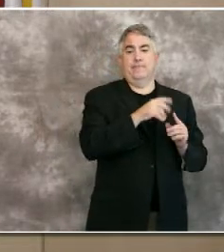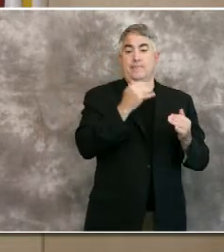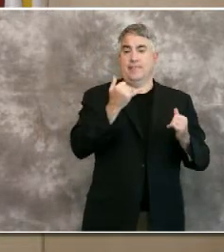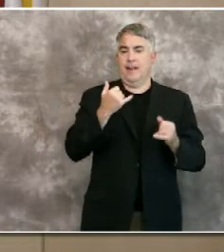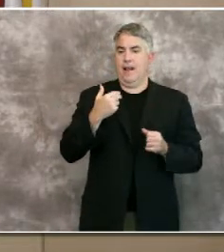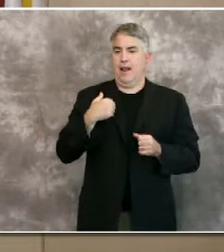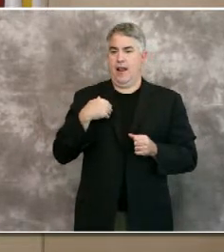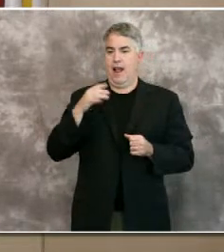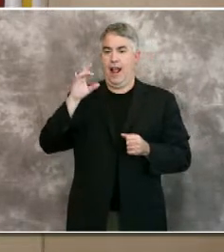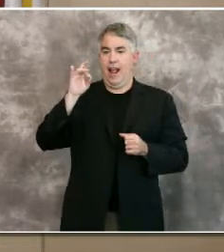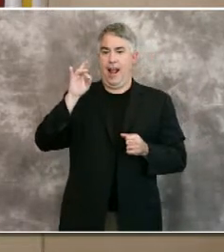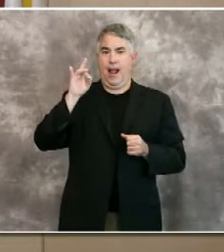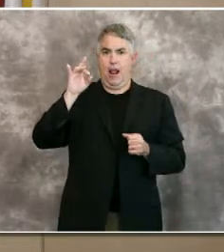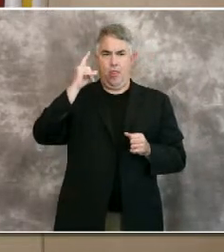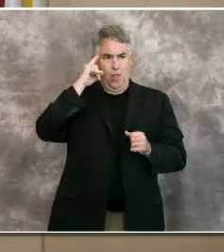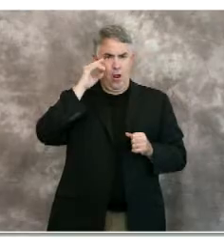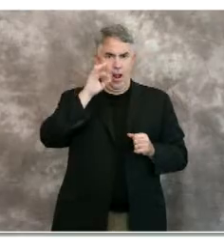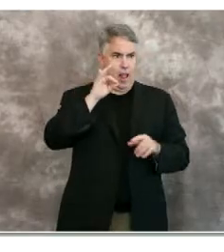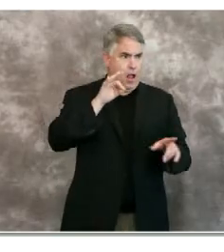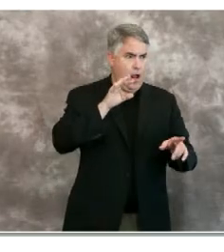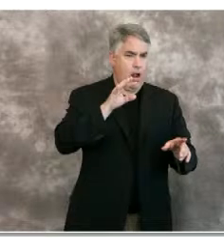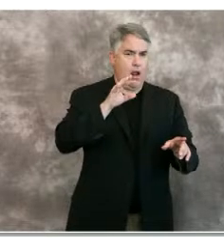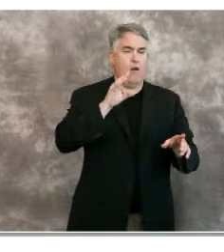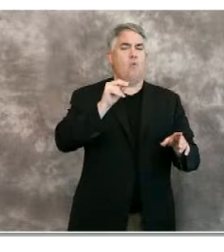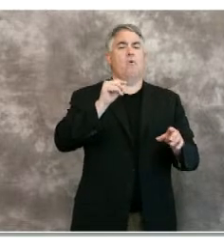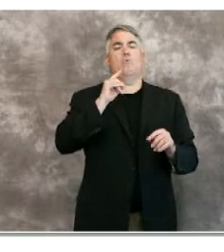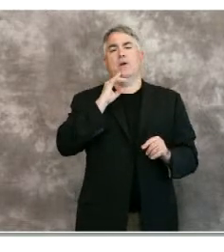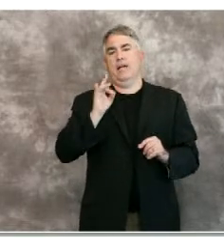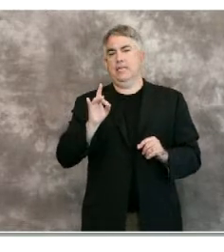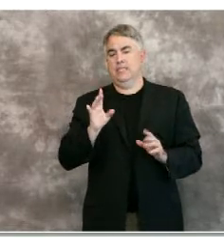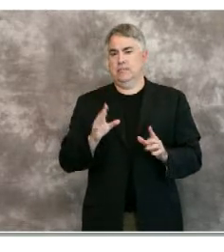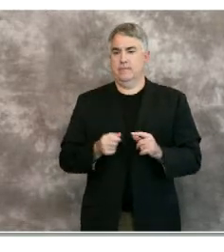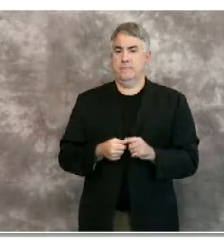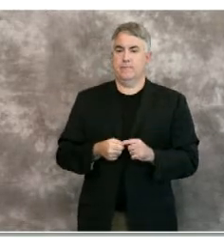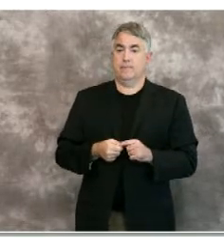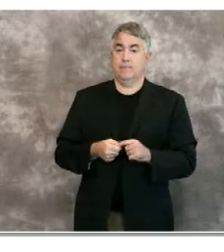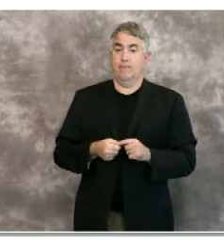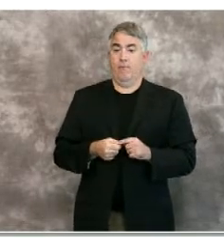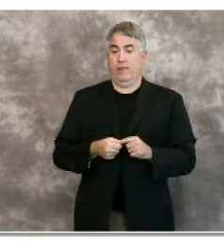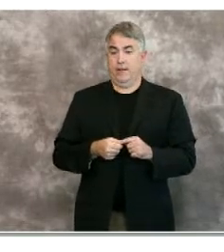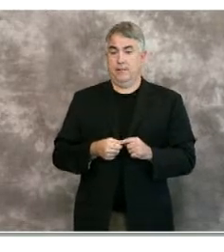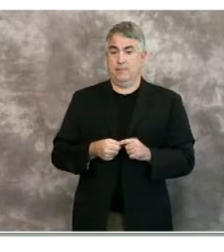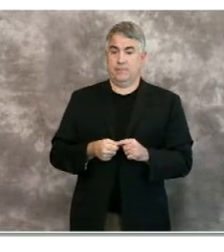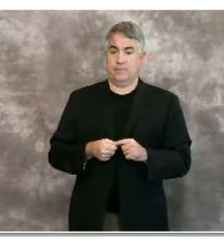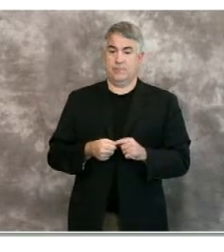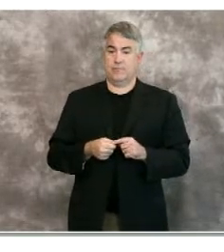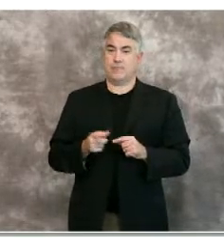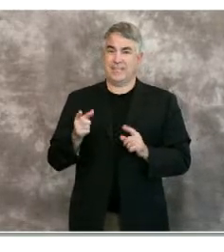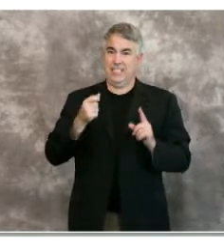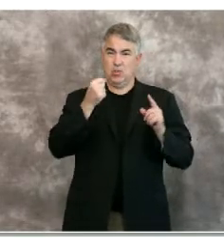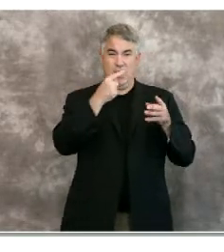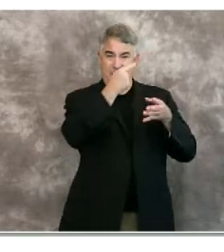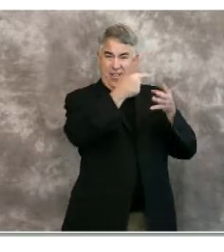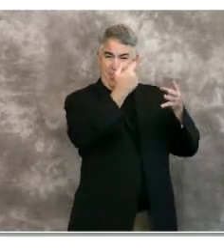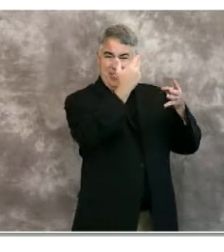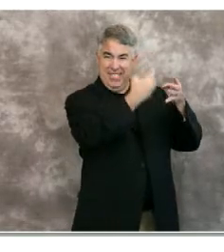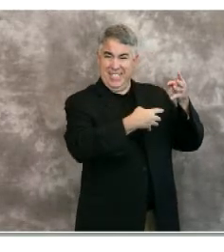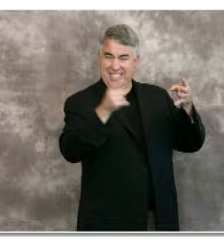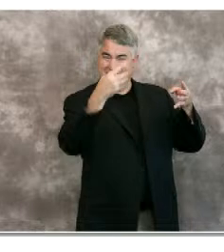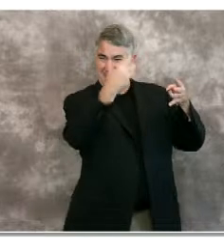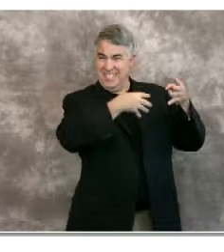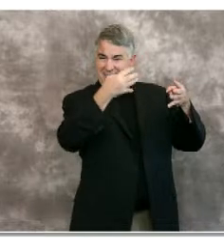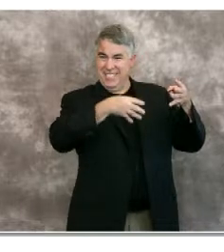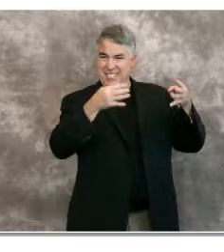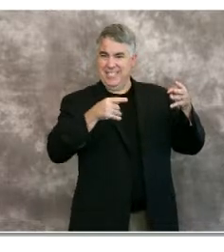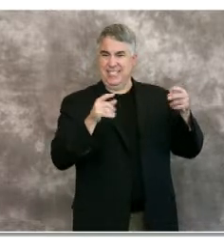8 community outbreaks, again above the trigger or target for this trigger at